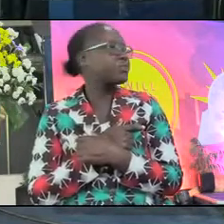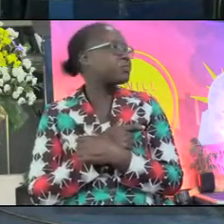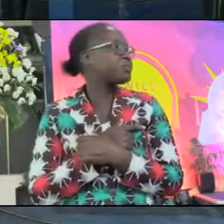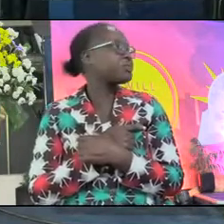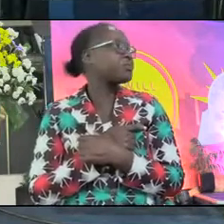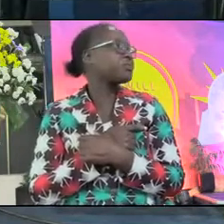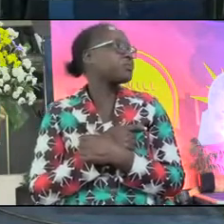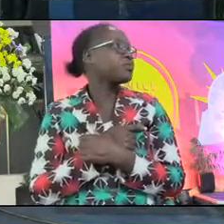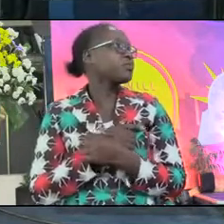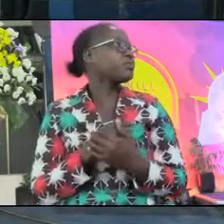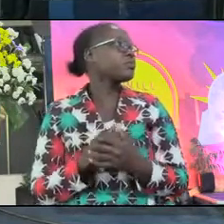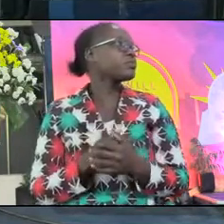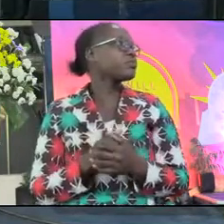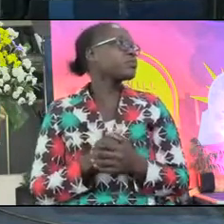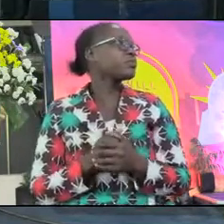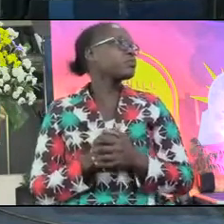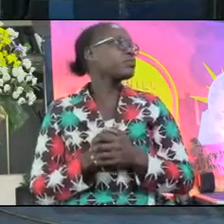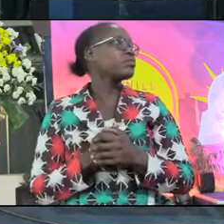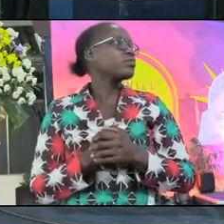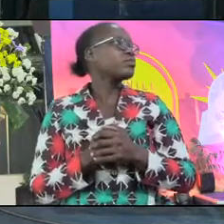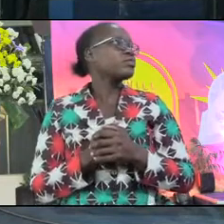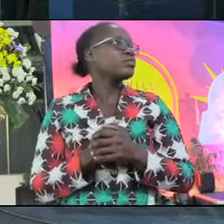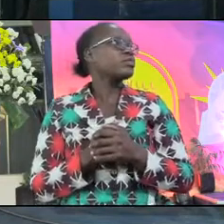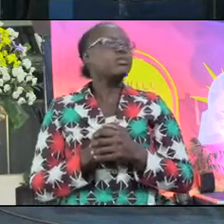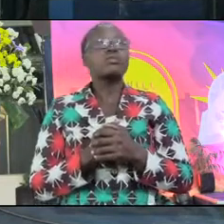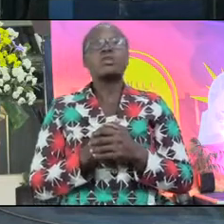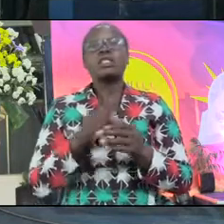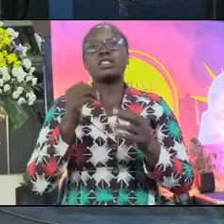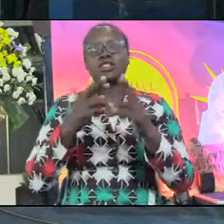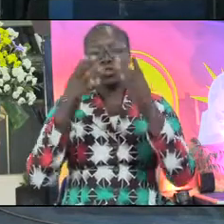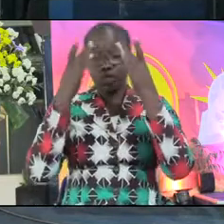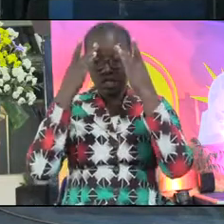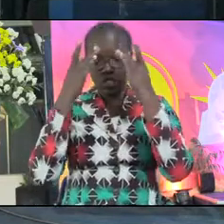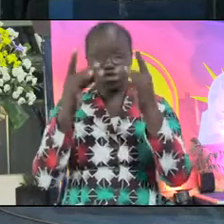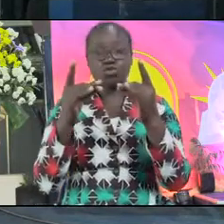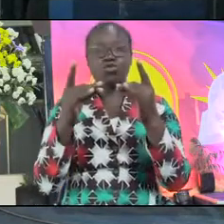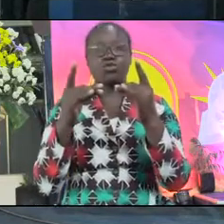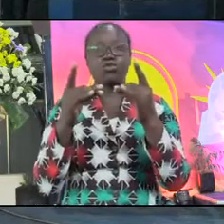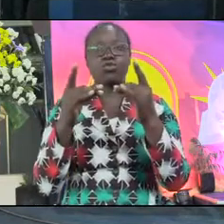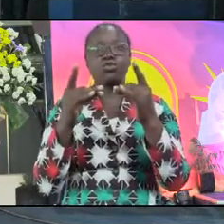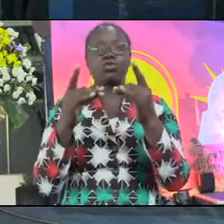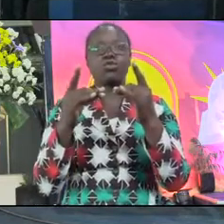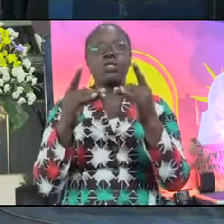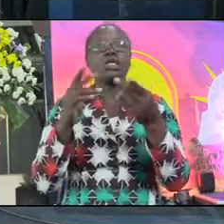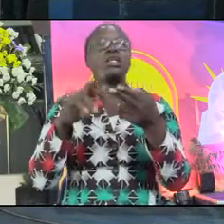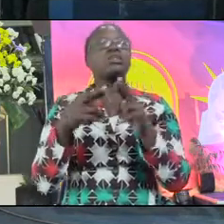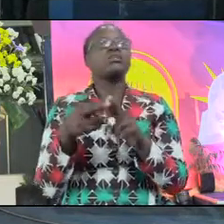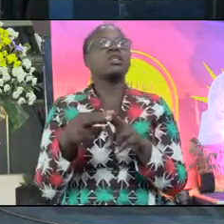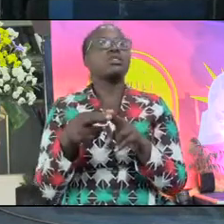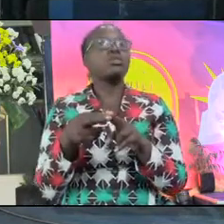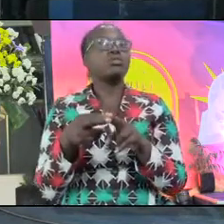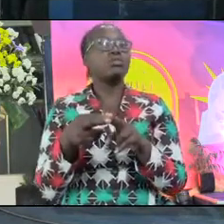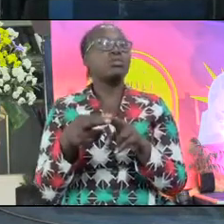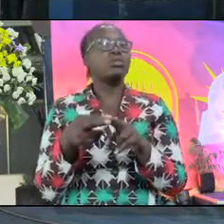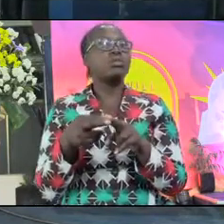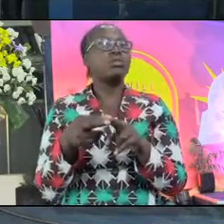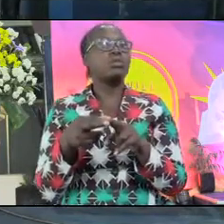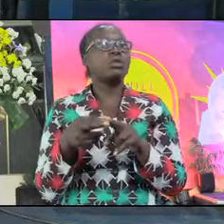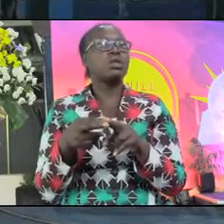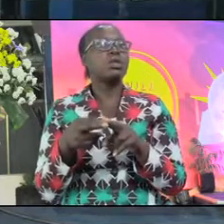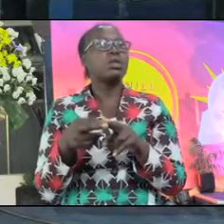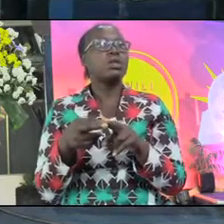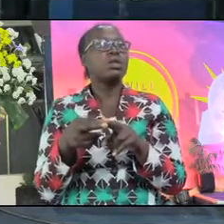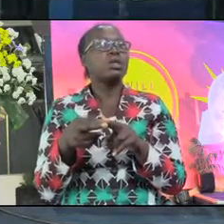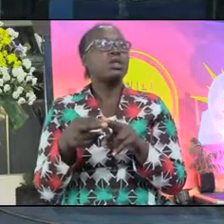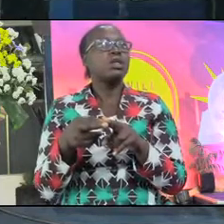Before we sing the final stanza, is it your resolve, your determination to